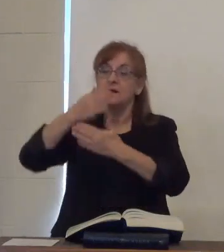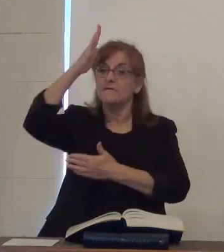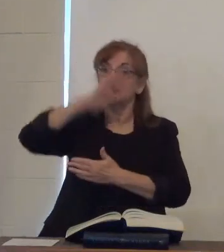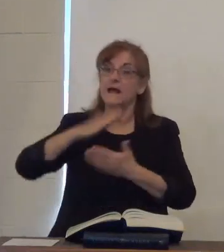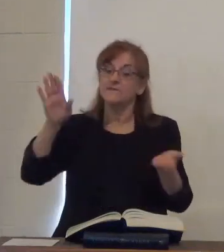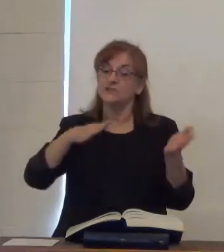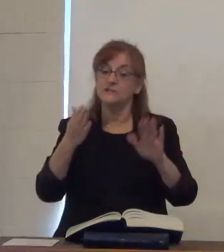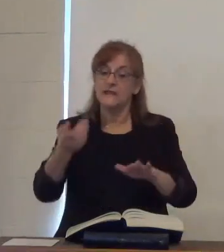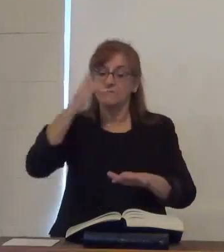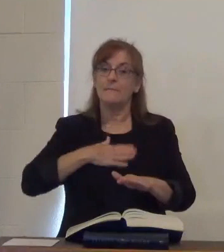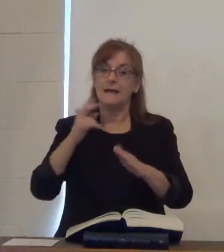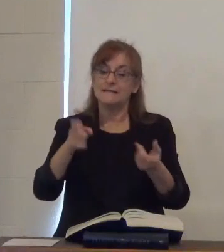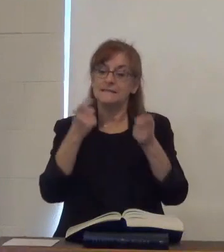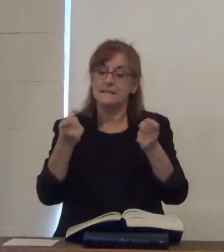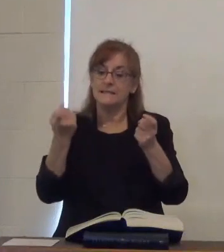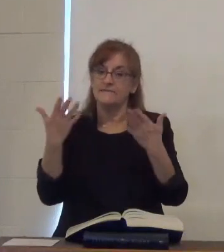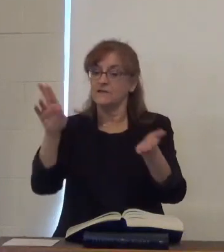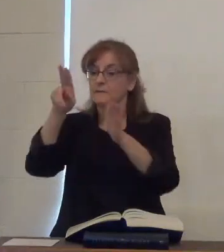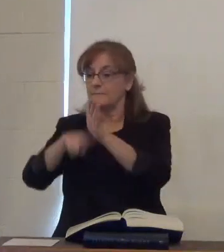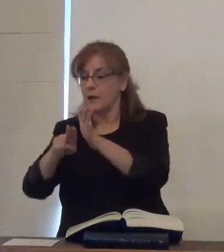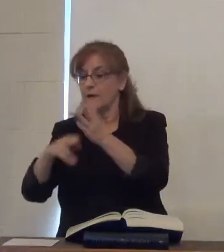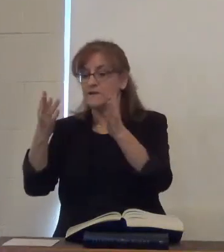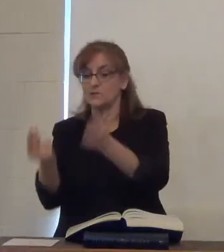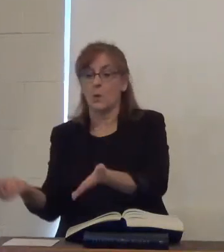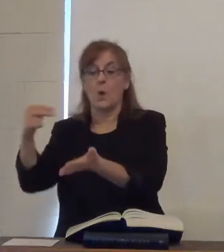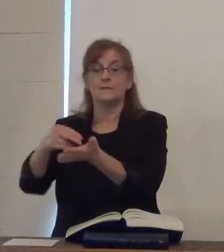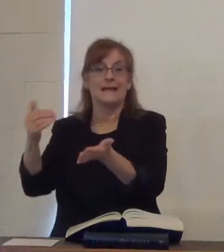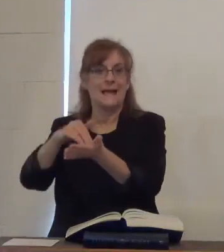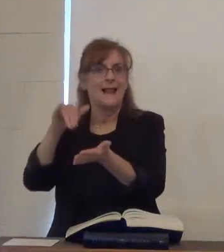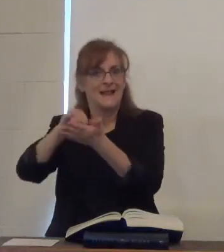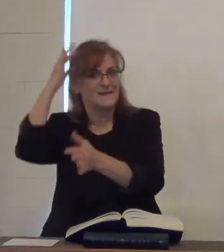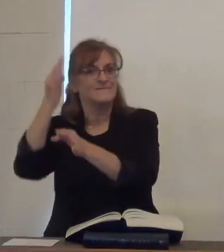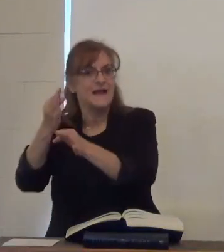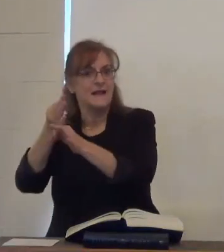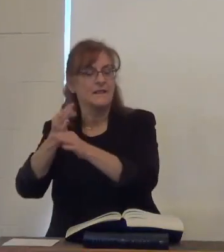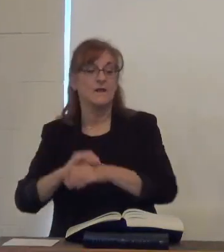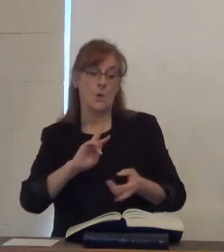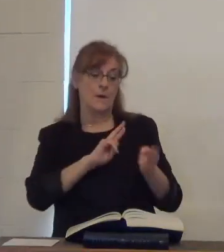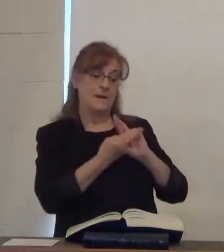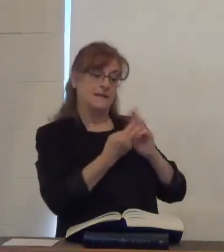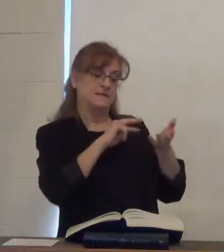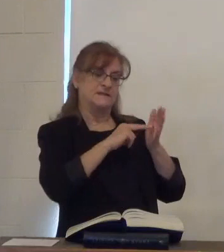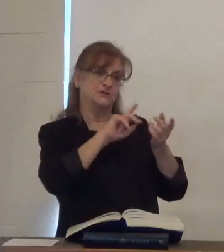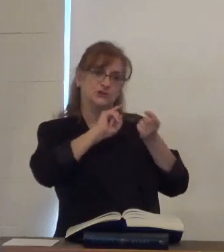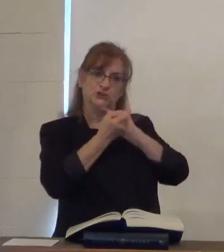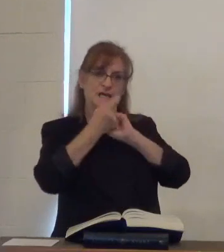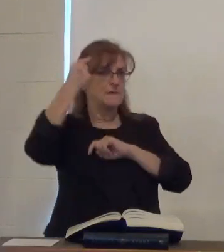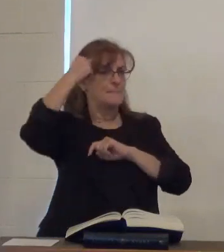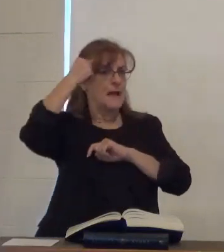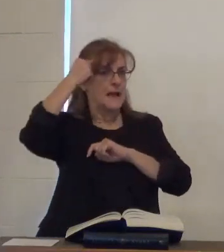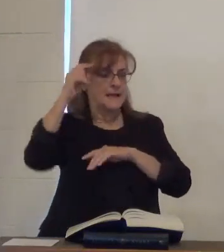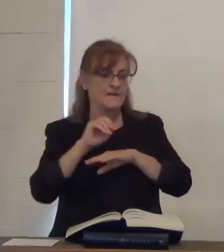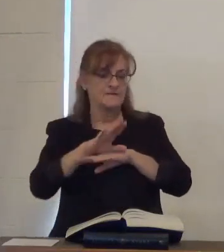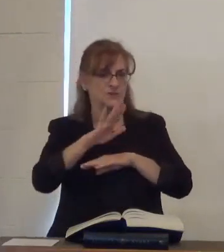he was buried, and he rose again. That's faith. Repentance is a change of mind that affects the way that